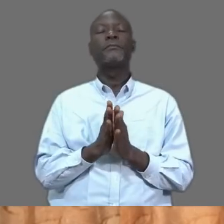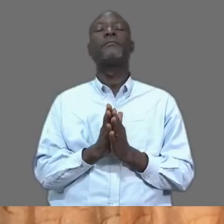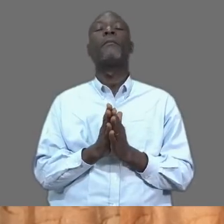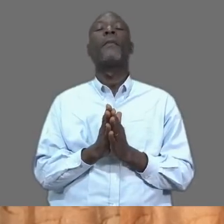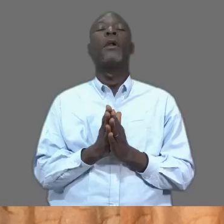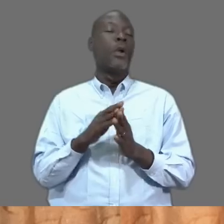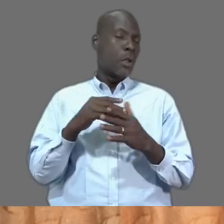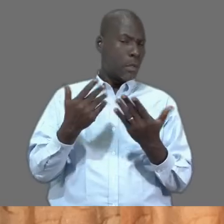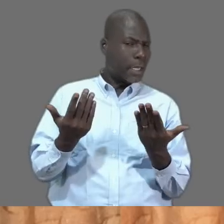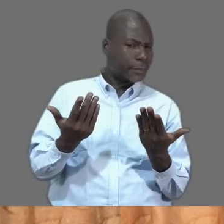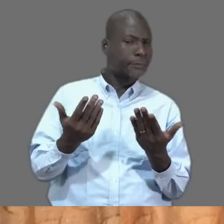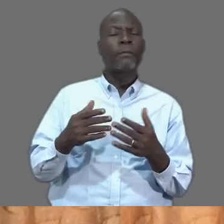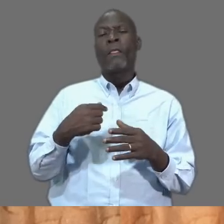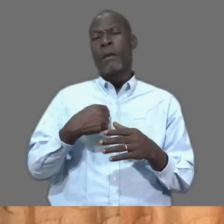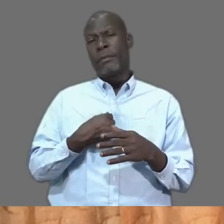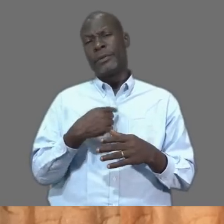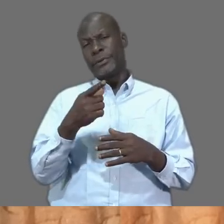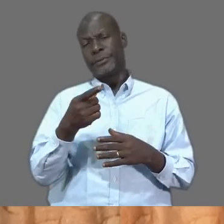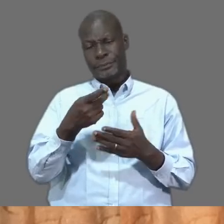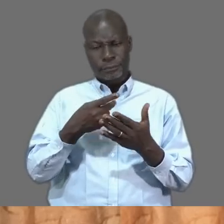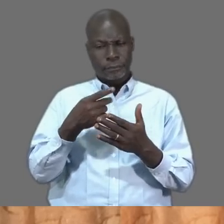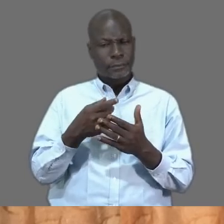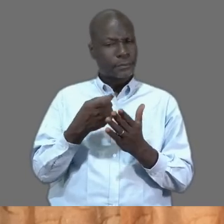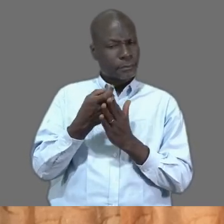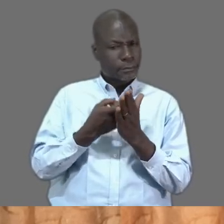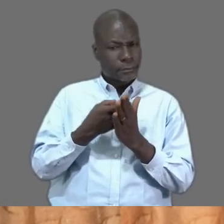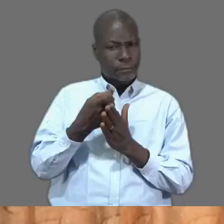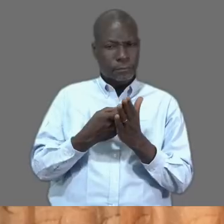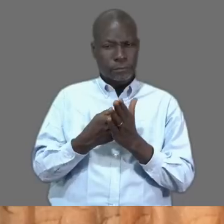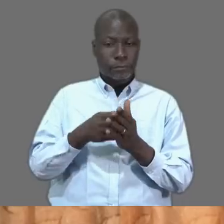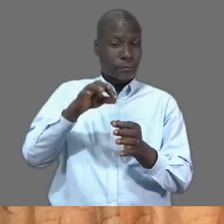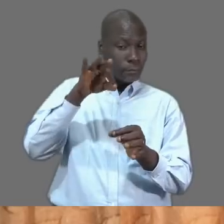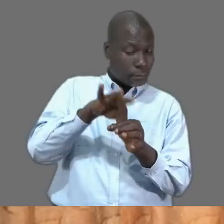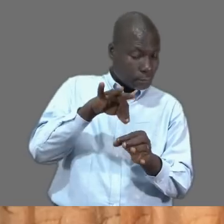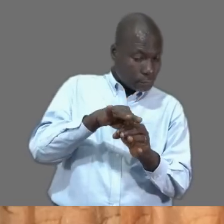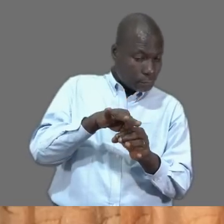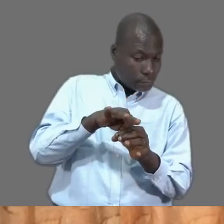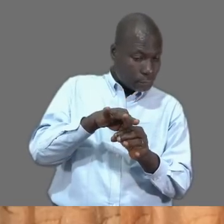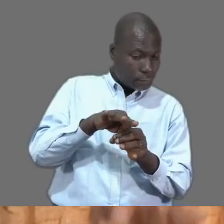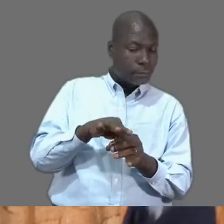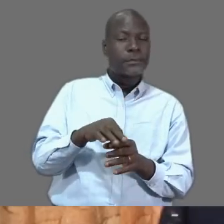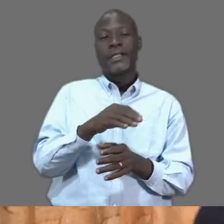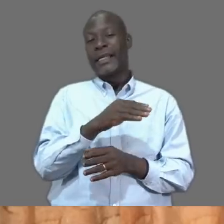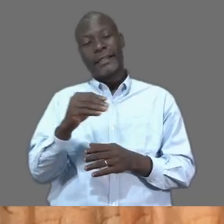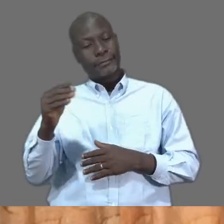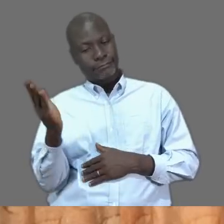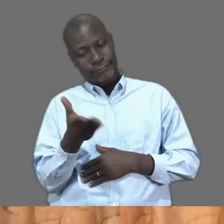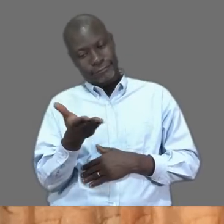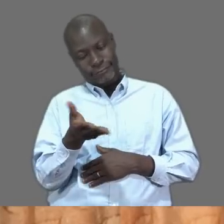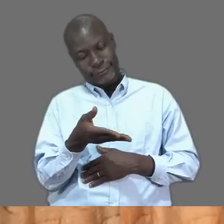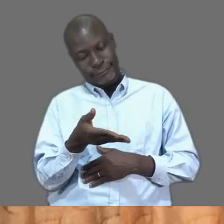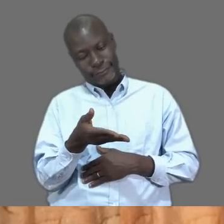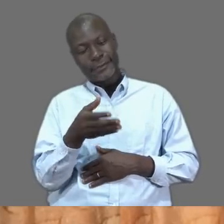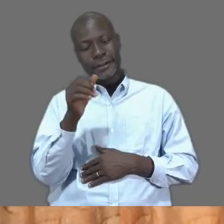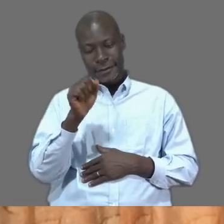na asama me no eka no mato ne din sowing and reaping sa onipa